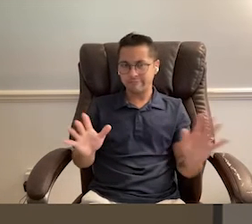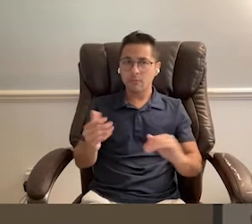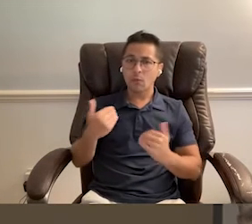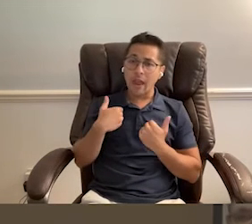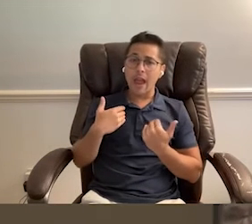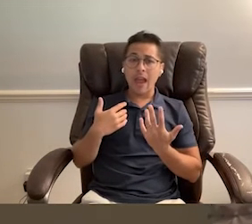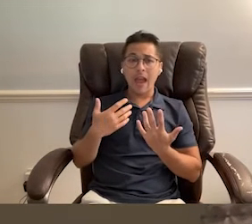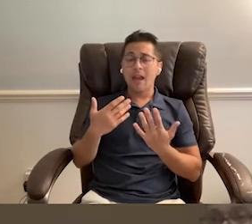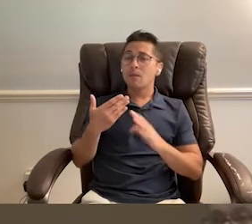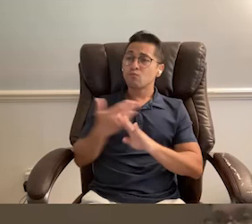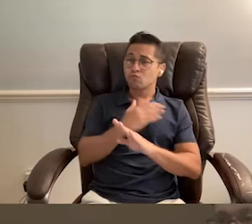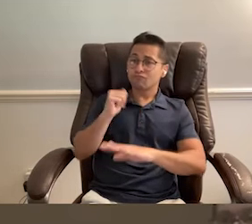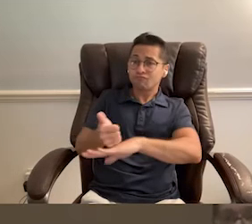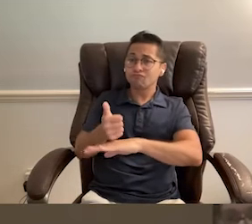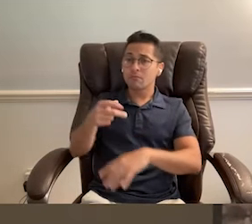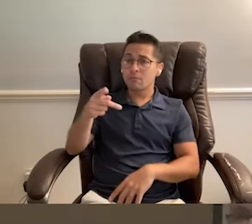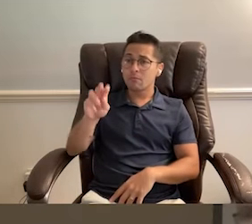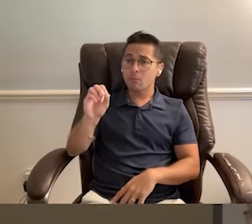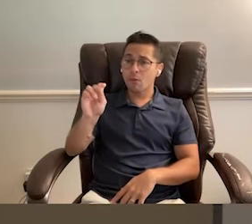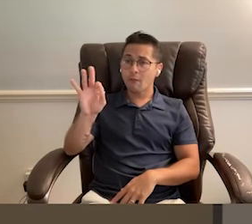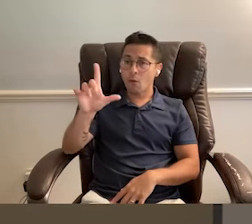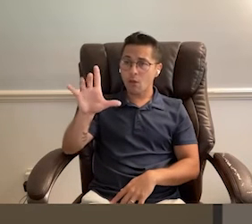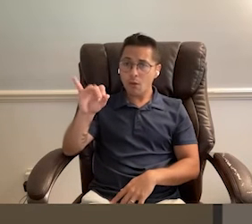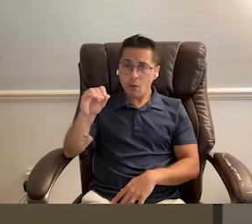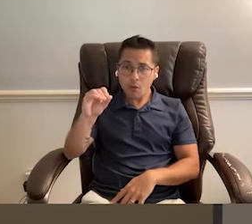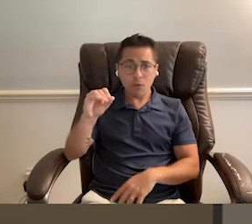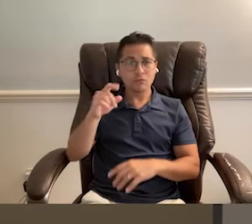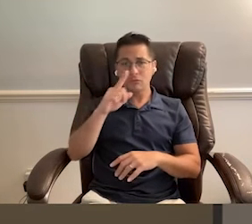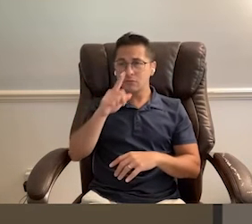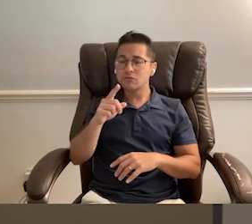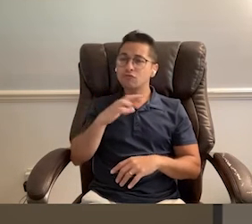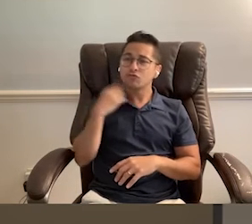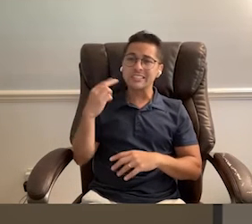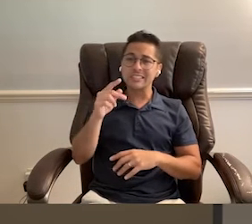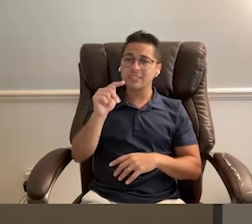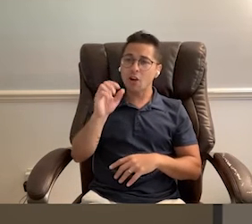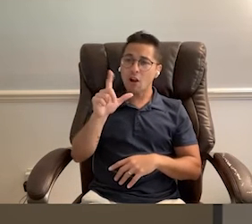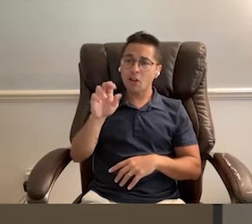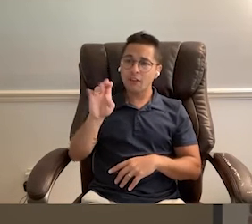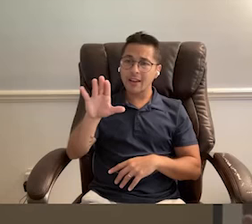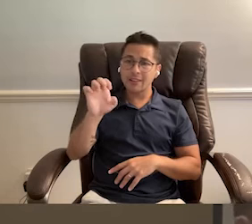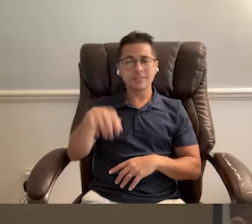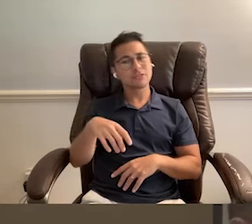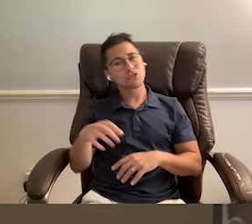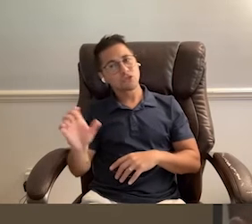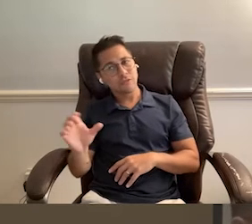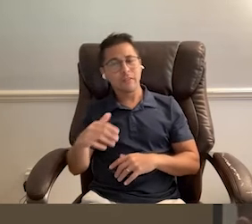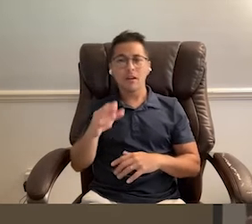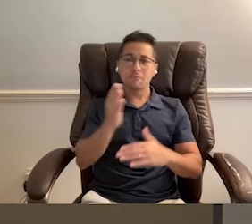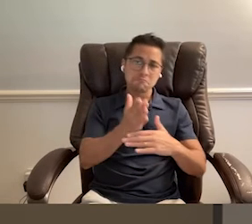portfolios to meet the needs of most investors. So these are risk tolerance portfolios, a conservative, moderate, and